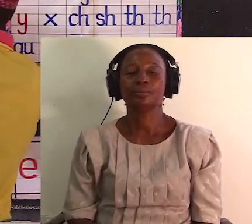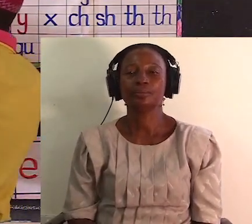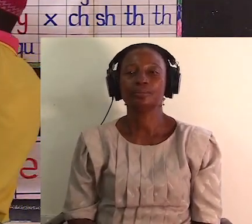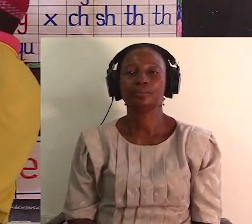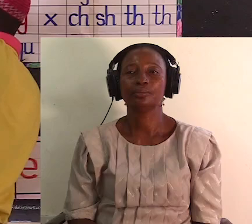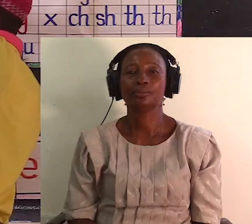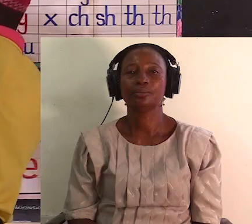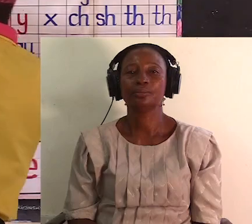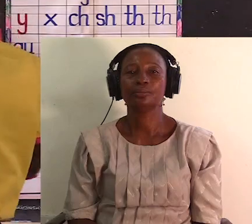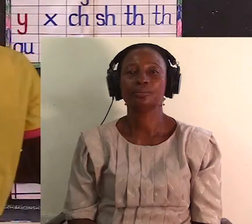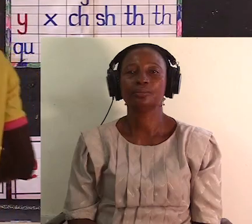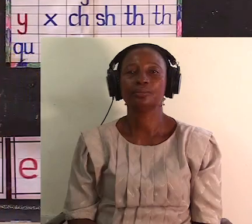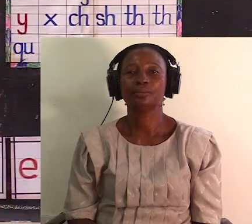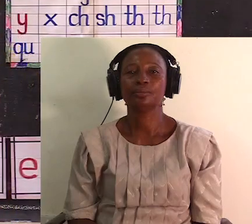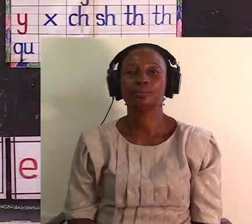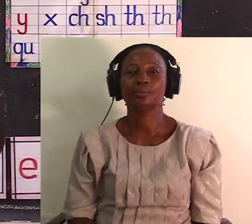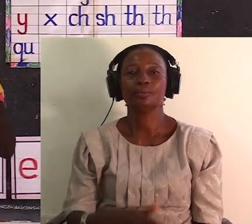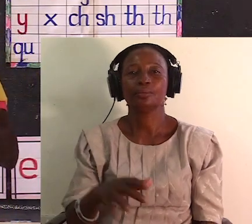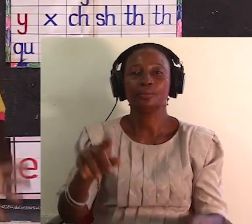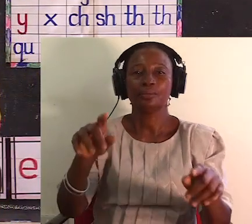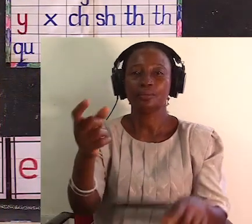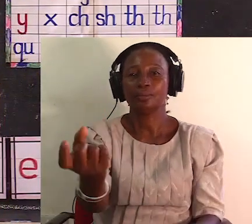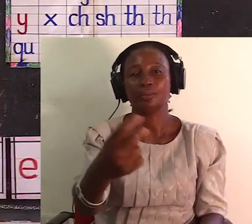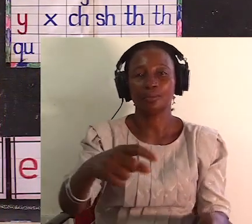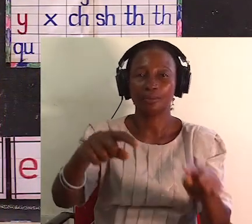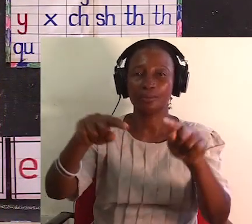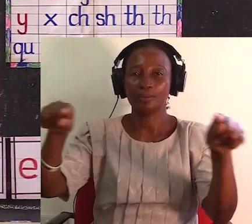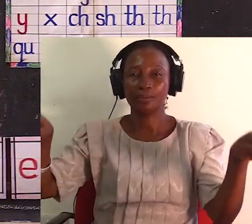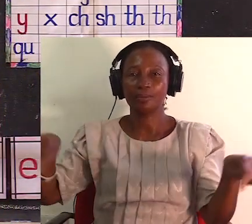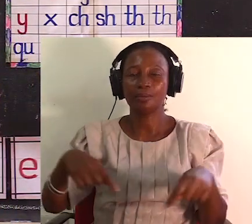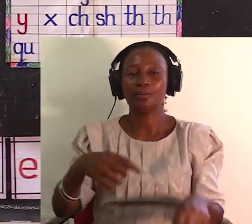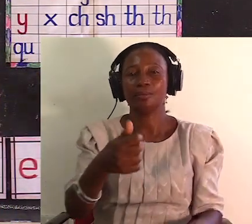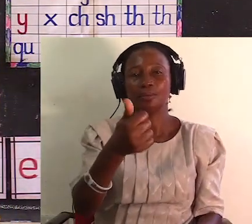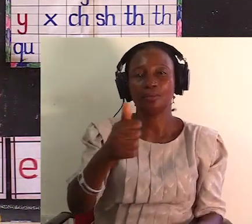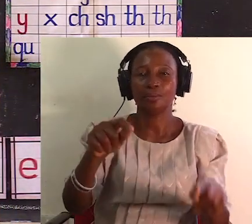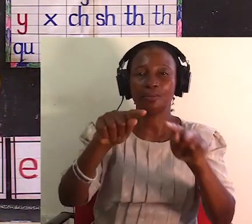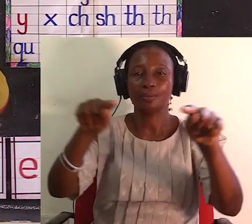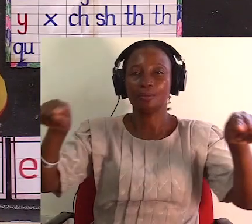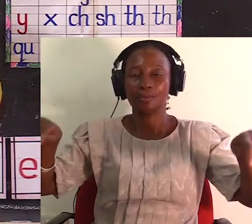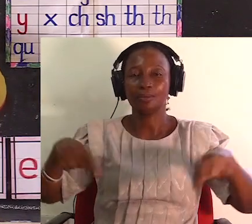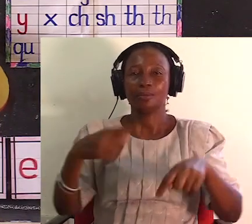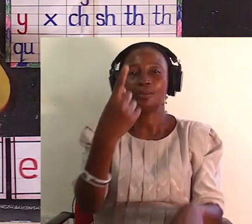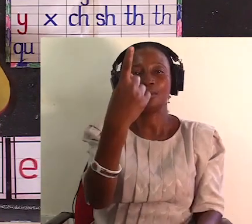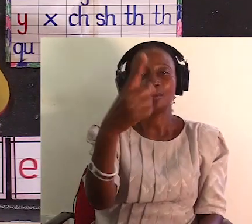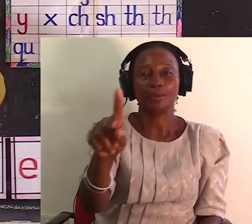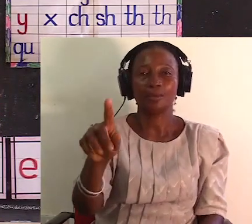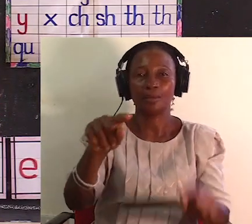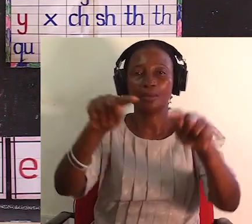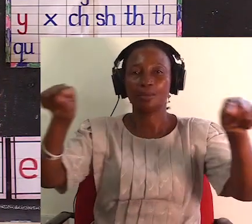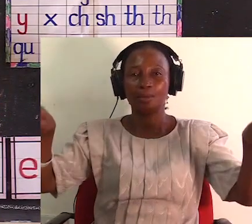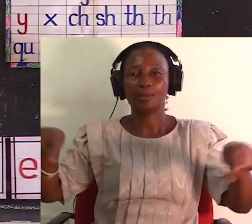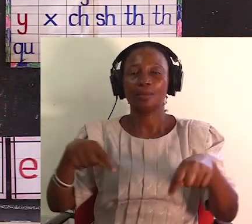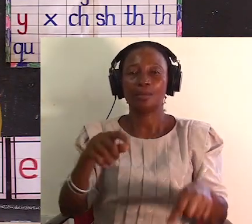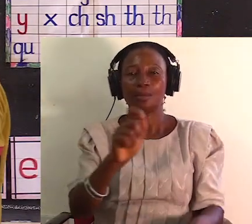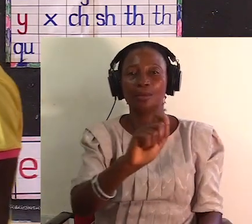You already have your 6 boxes. In your first box, write the